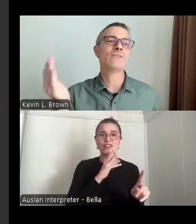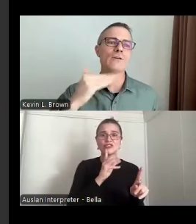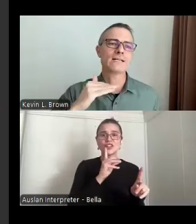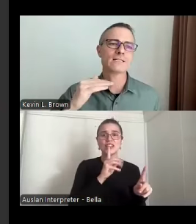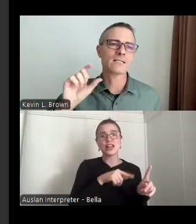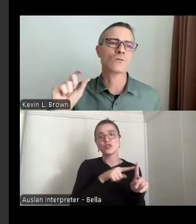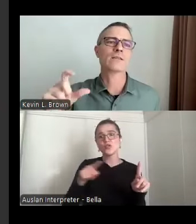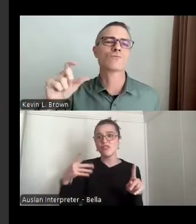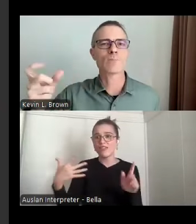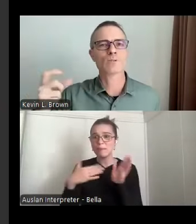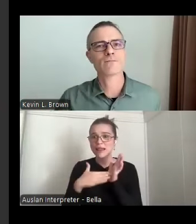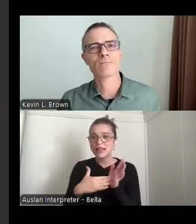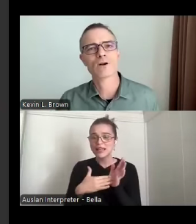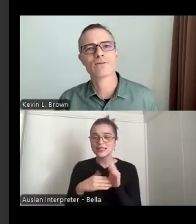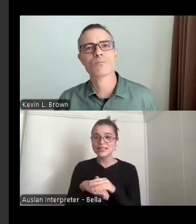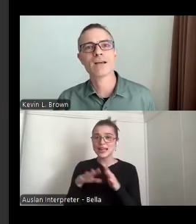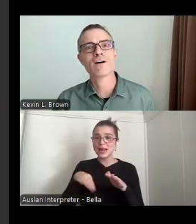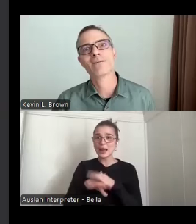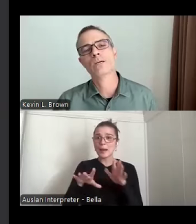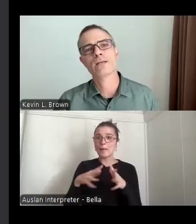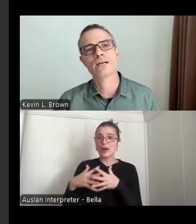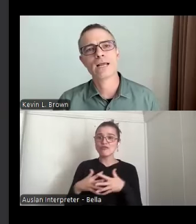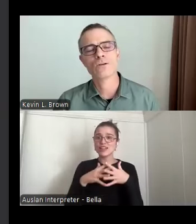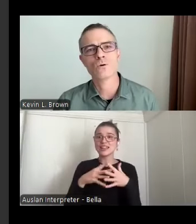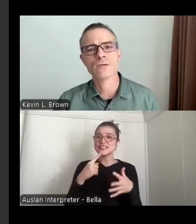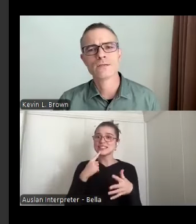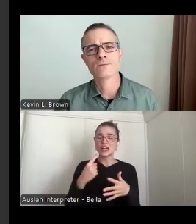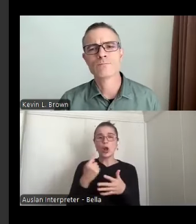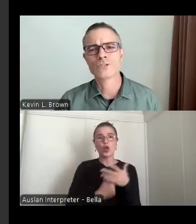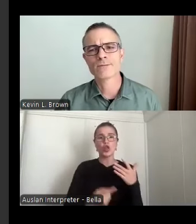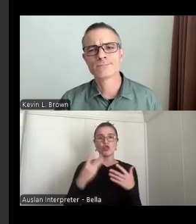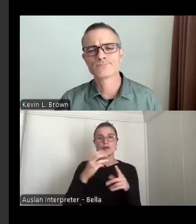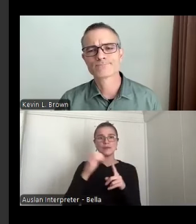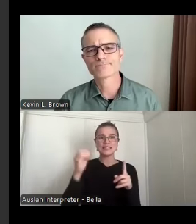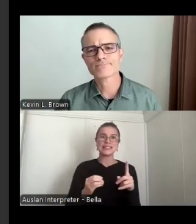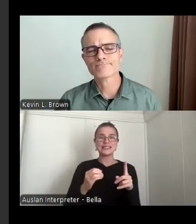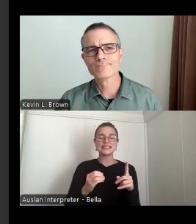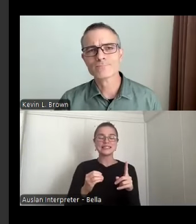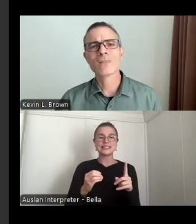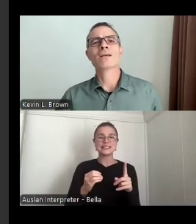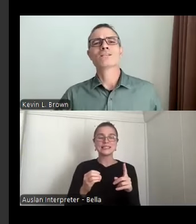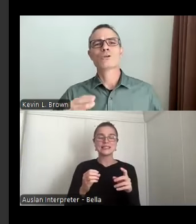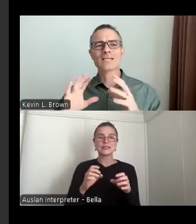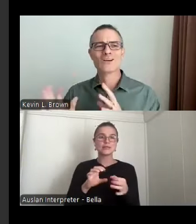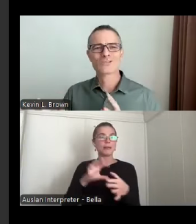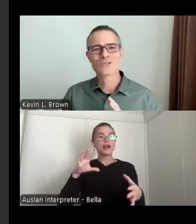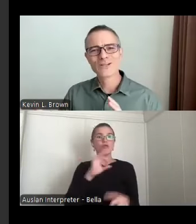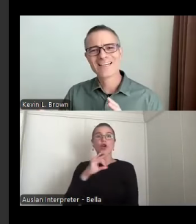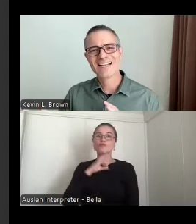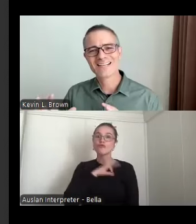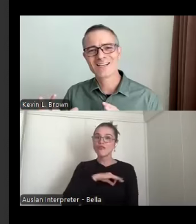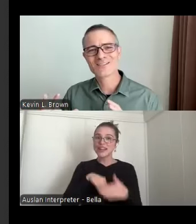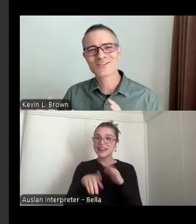even in the United States, only 3% of nonprofits break 5 million in annual budget. So you take the